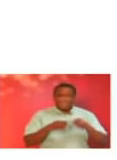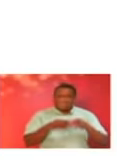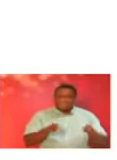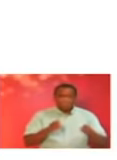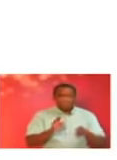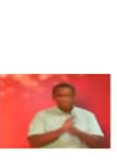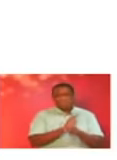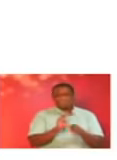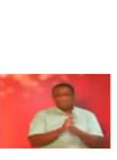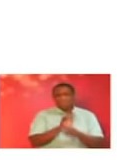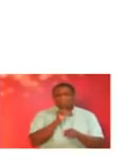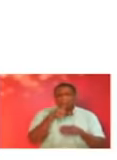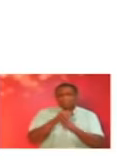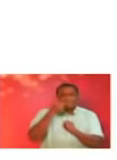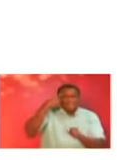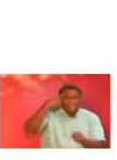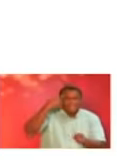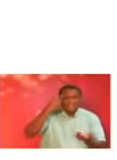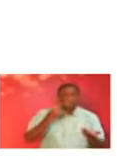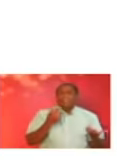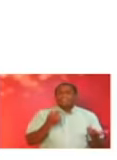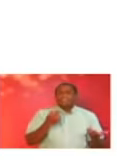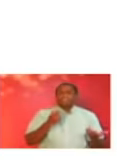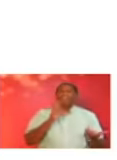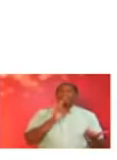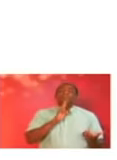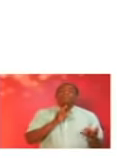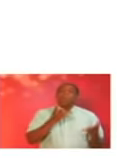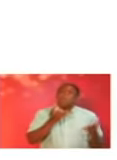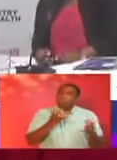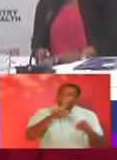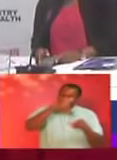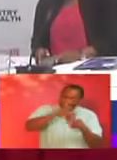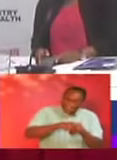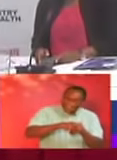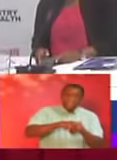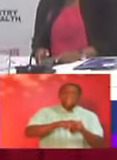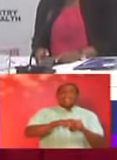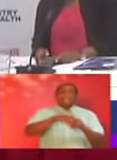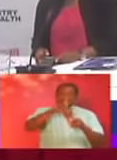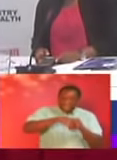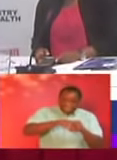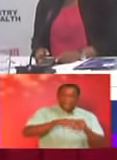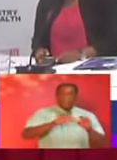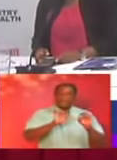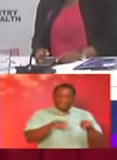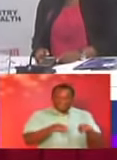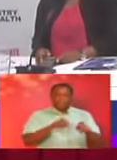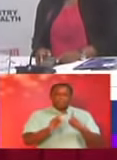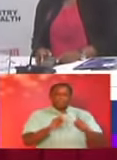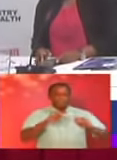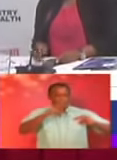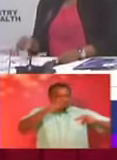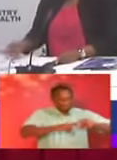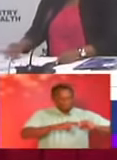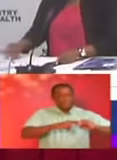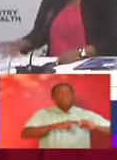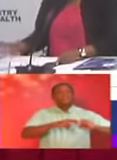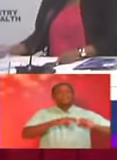Is there any idea as to when that will be addressed? Thank you, Renuka. So we don't have a